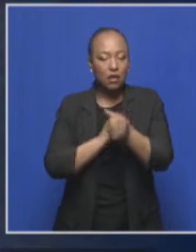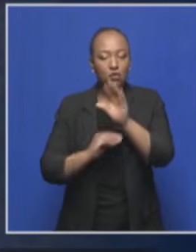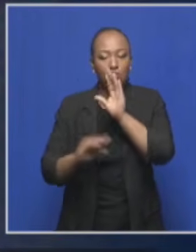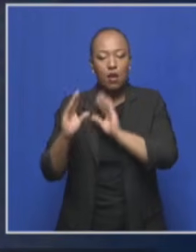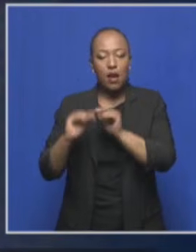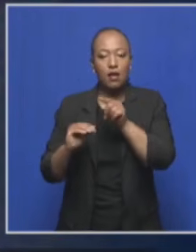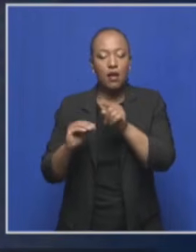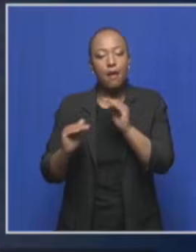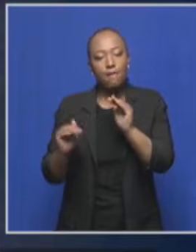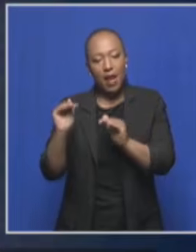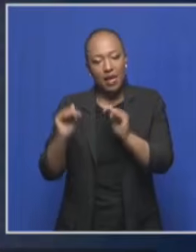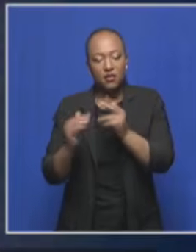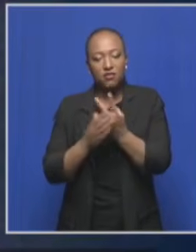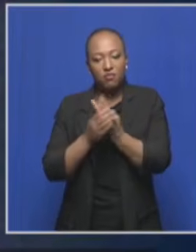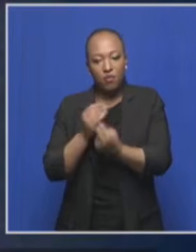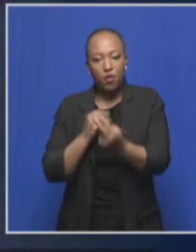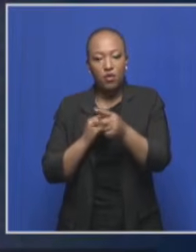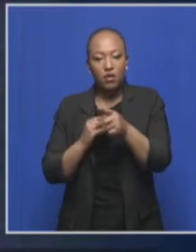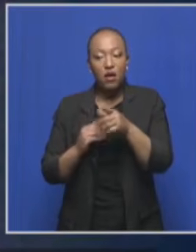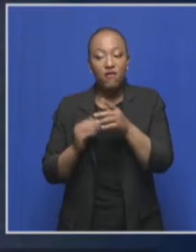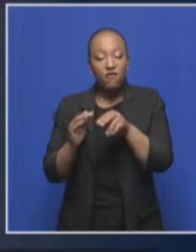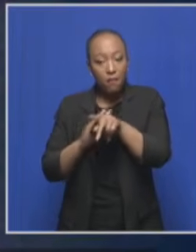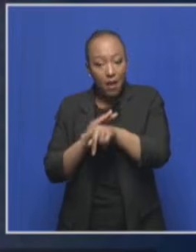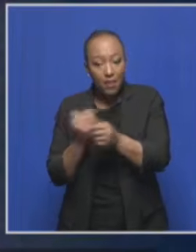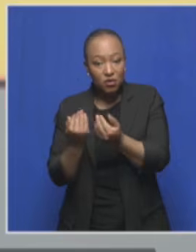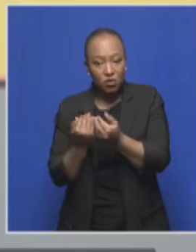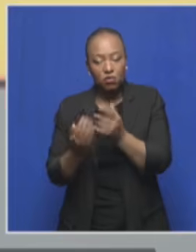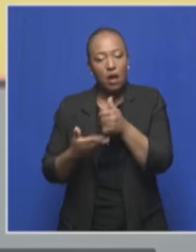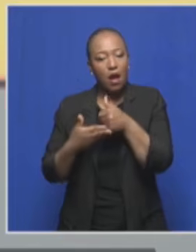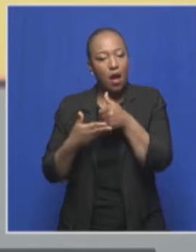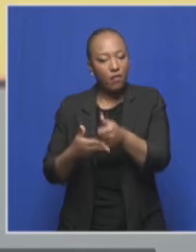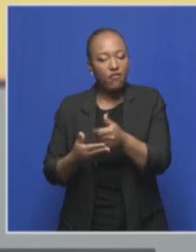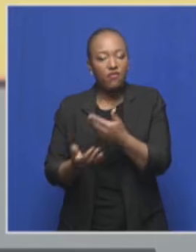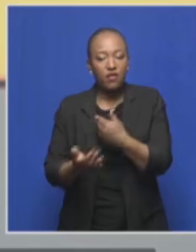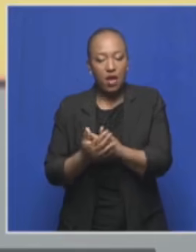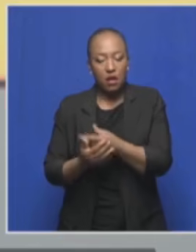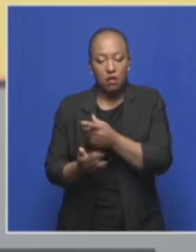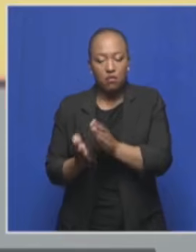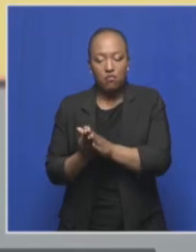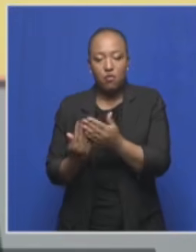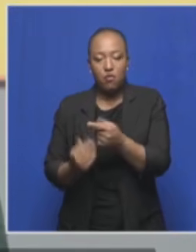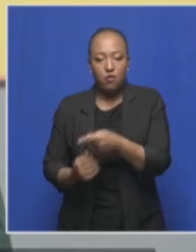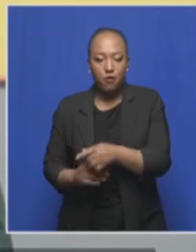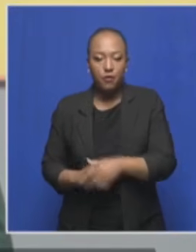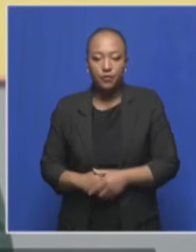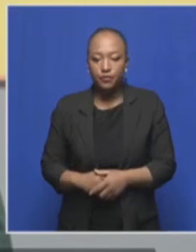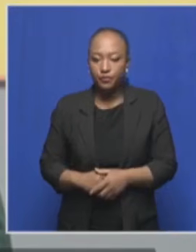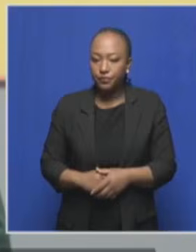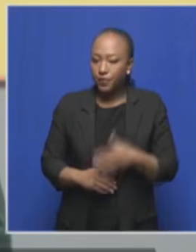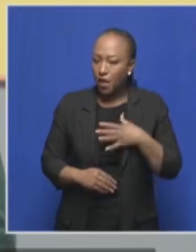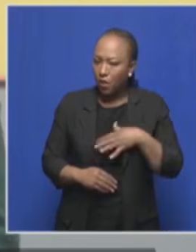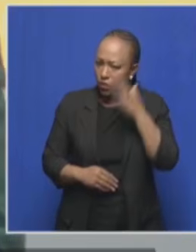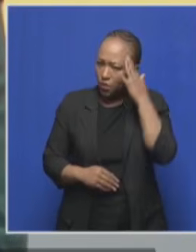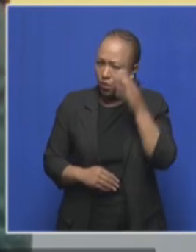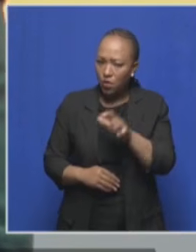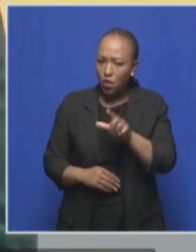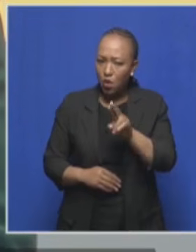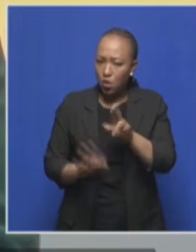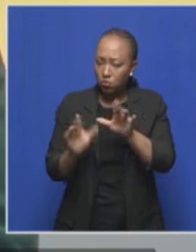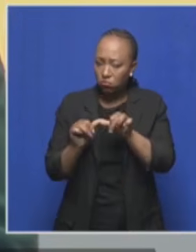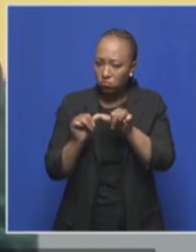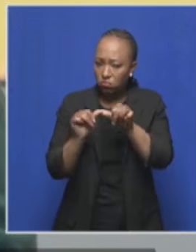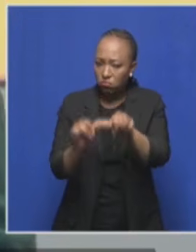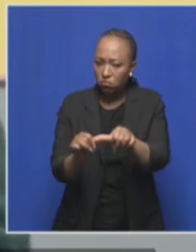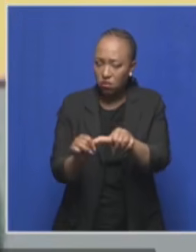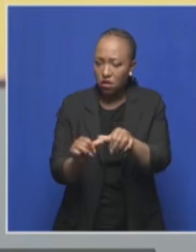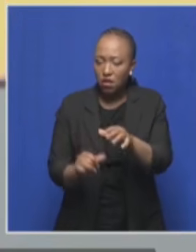two. So it would definitely be an asset for primary schools. Absolutely. I just want to know if the venture continues with Lou, because if you've done